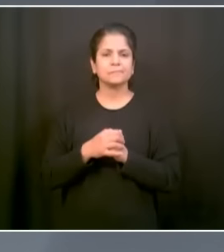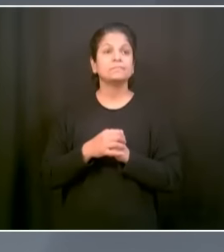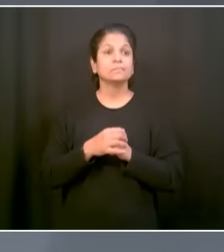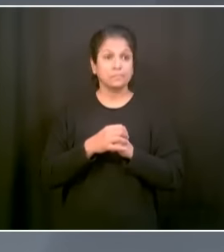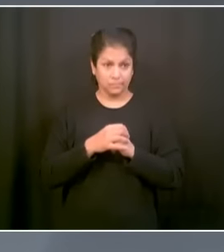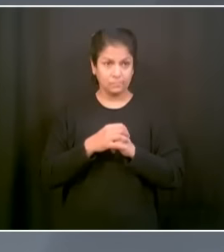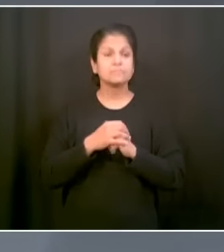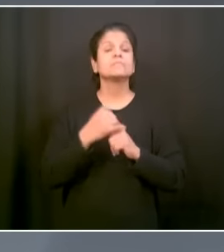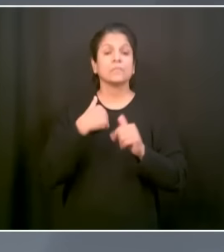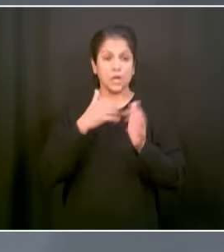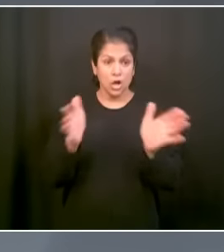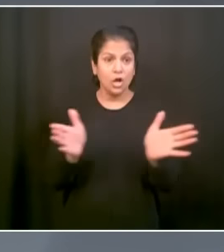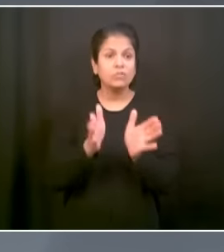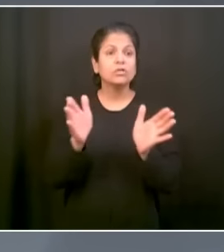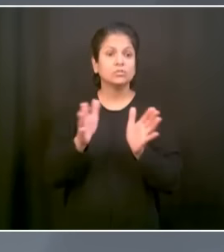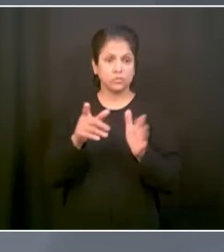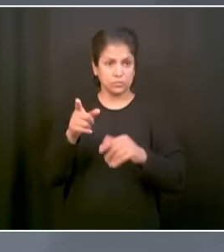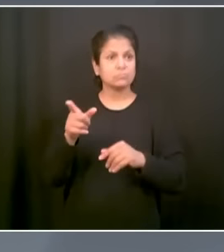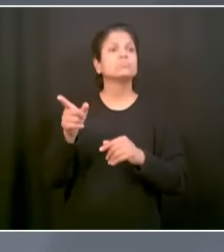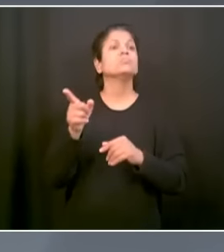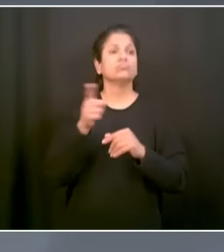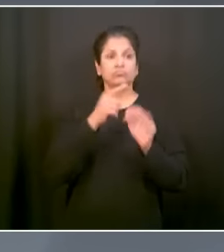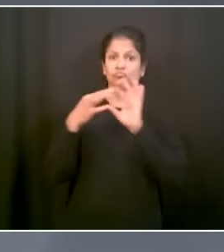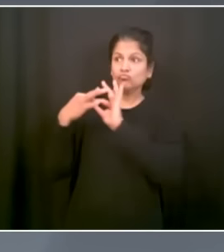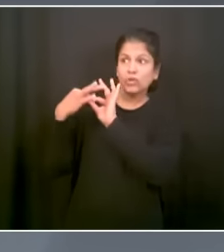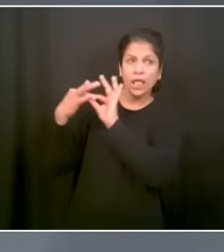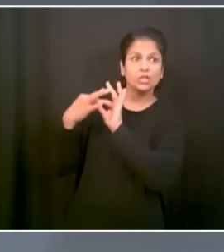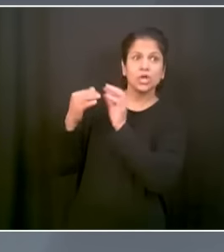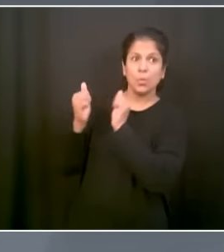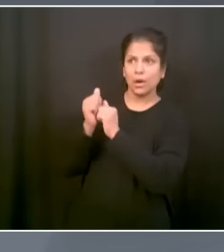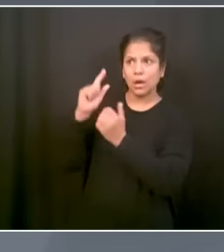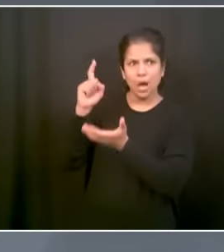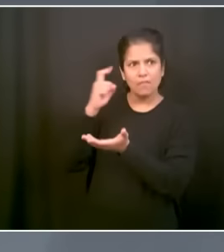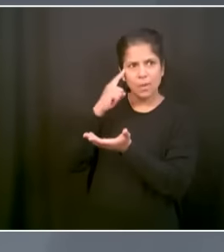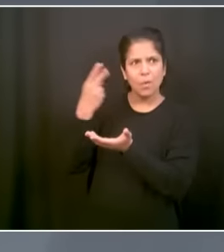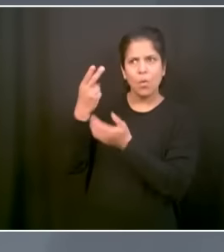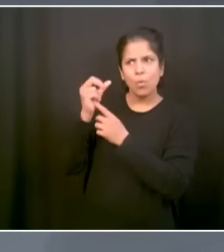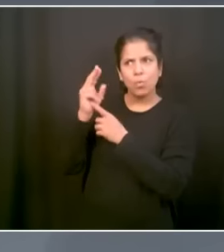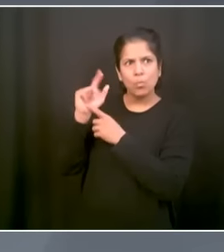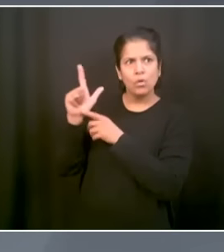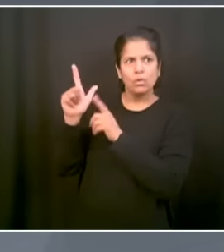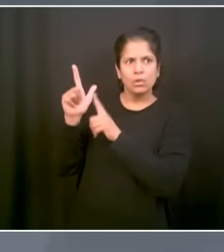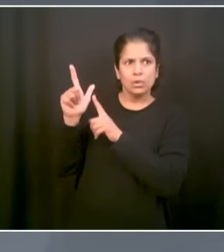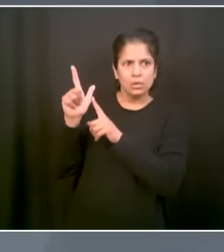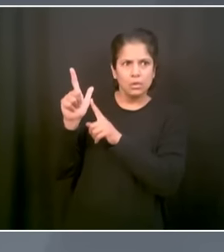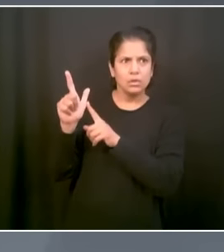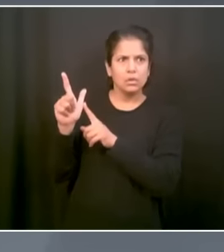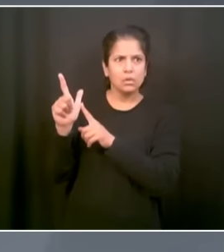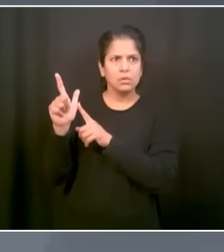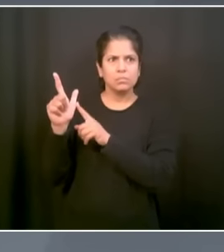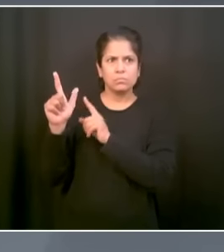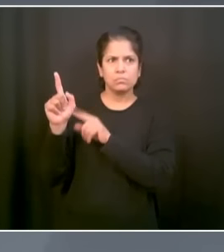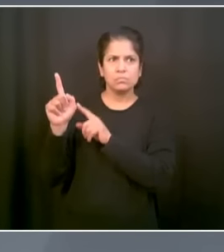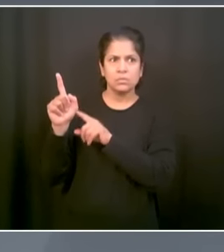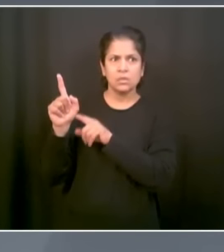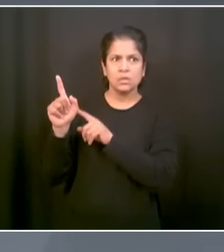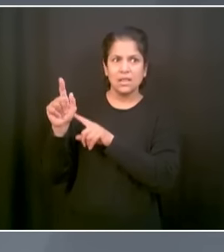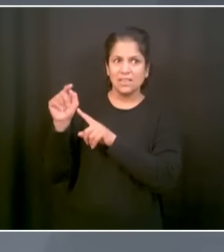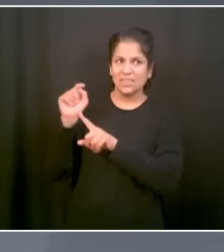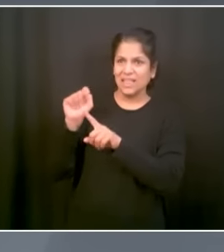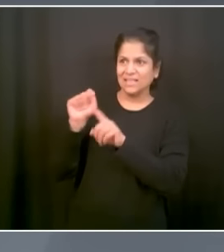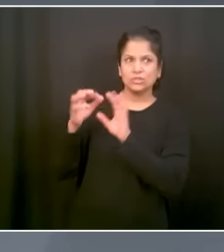that we are building, which is a different kind of relationship than one that's typically been the case between City Hall and Albany. And I